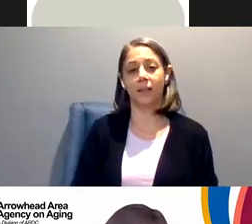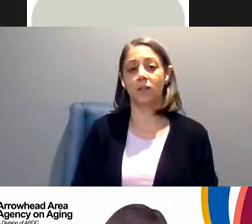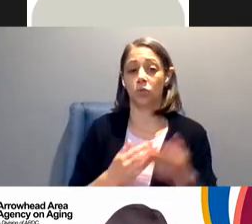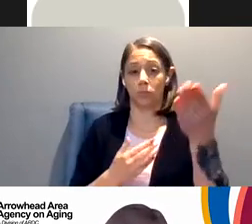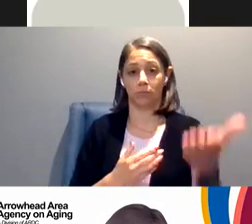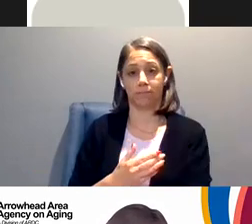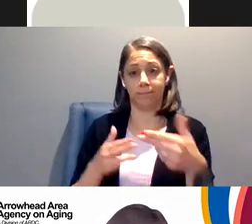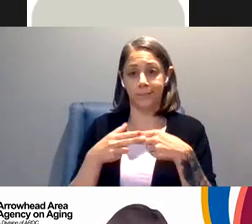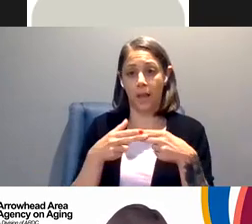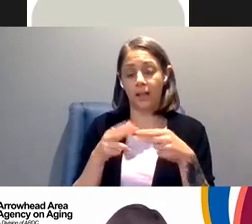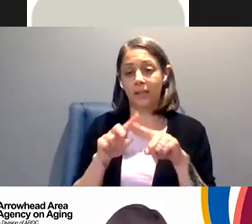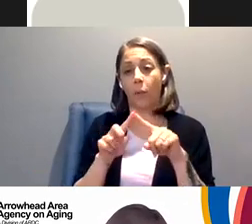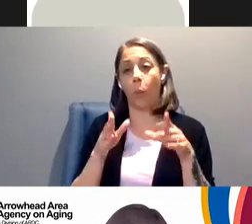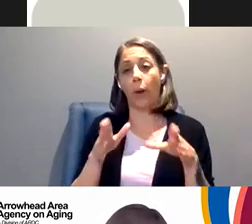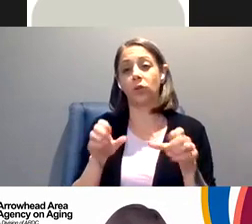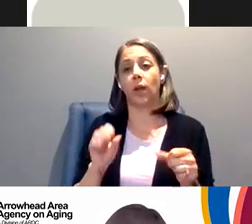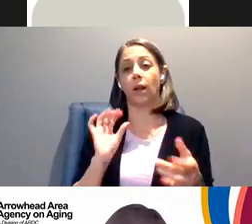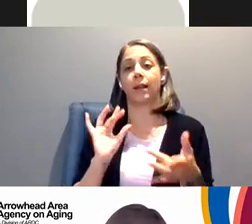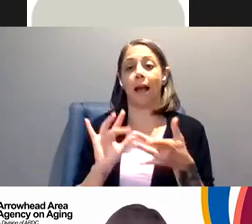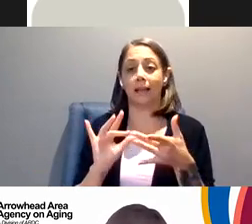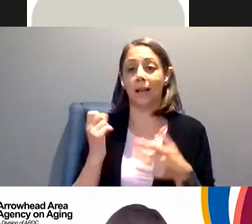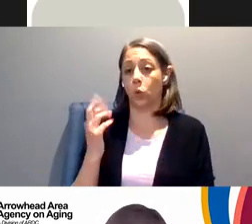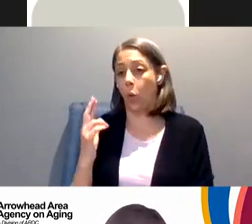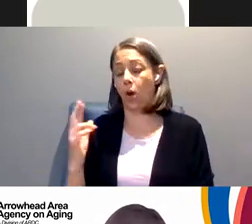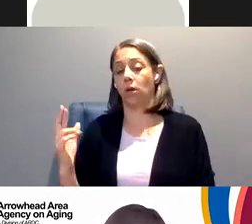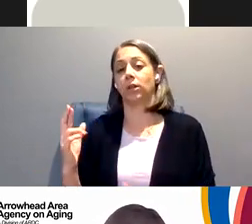so. And